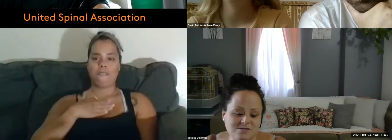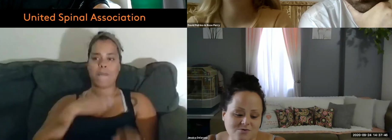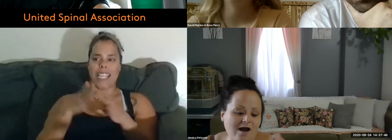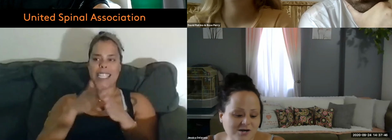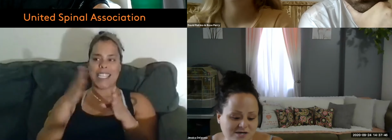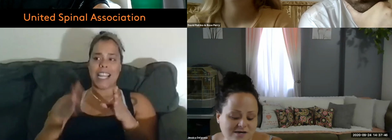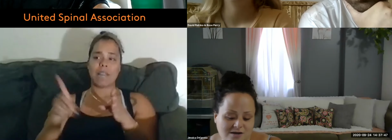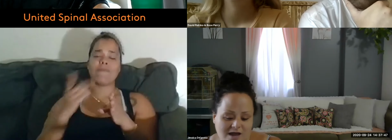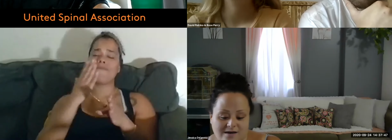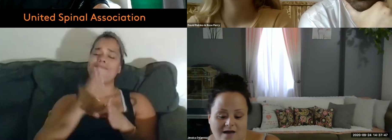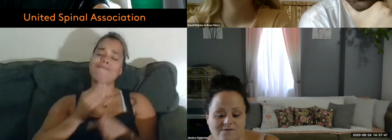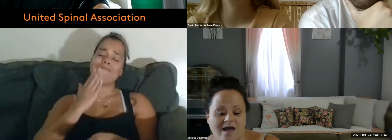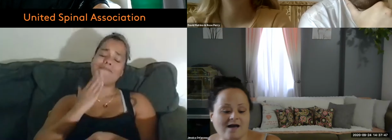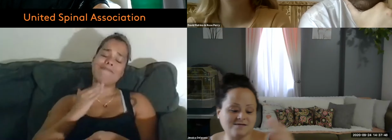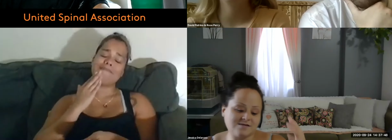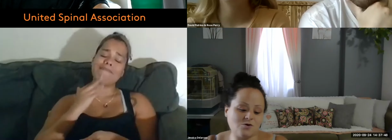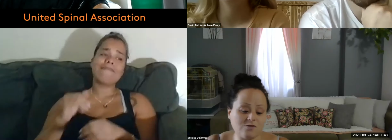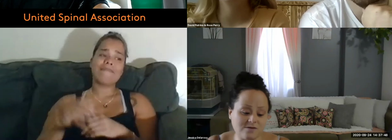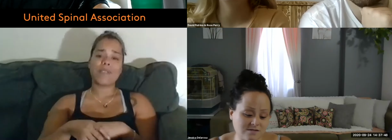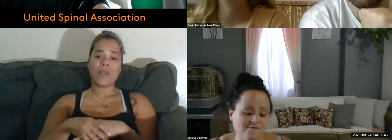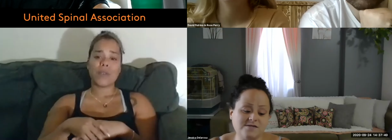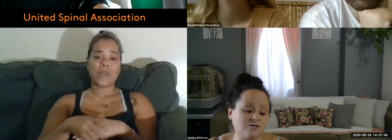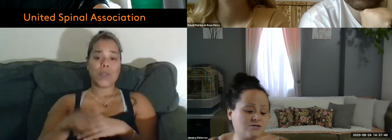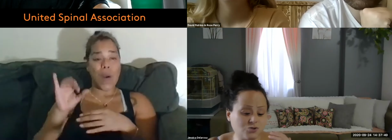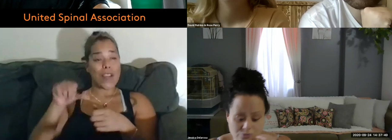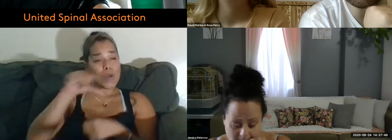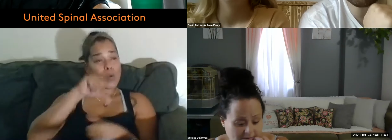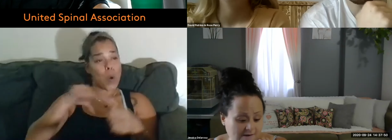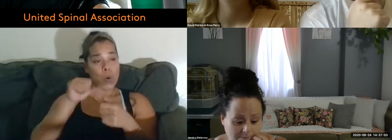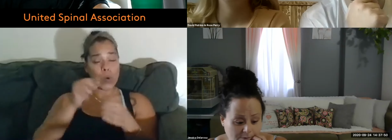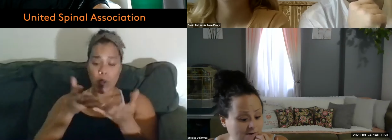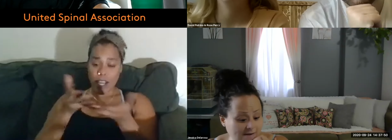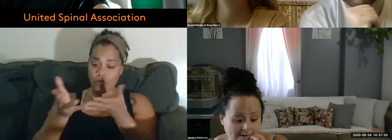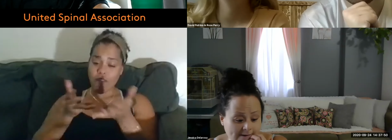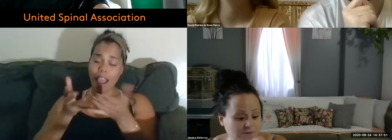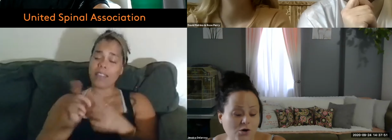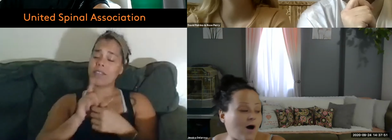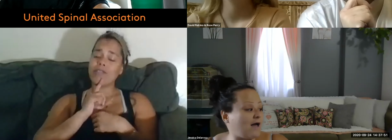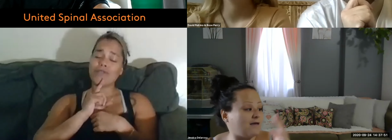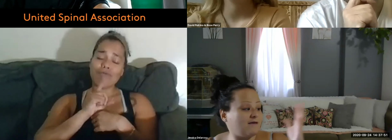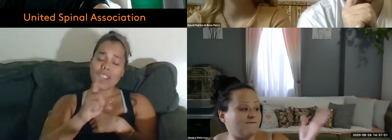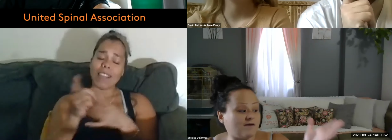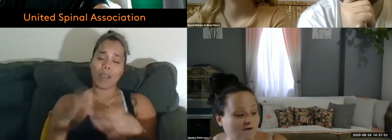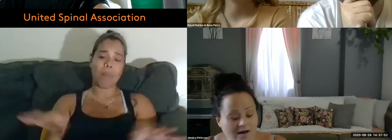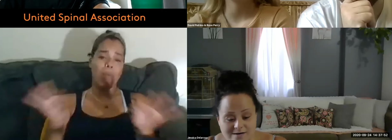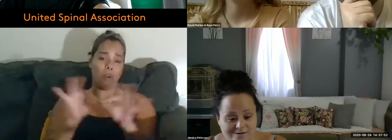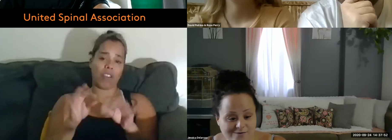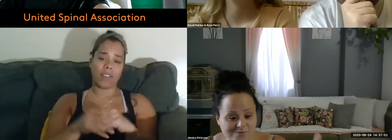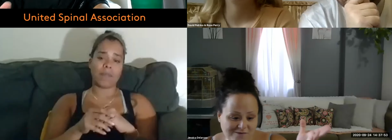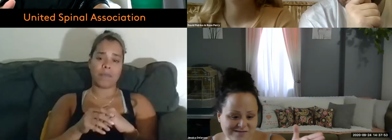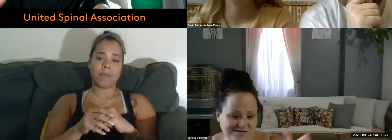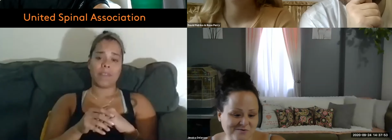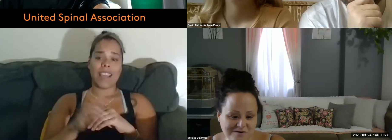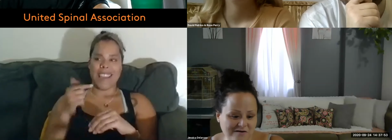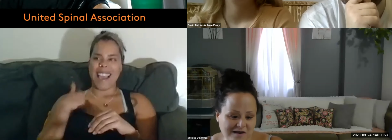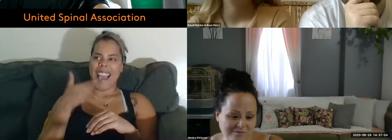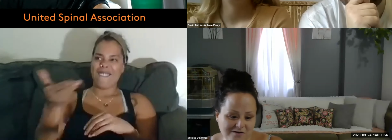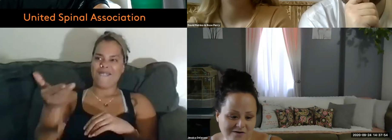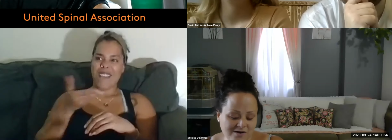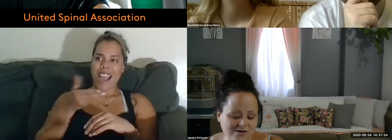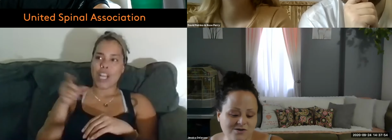social interaction and having access to all this stuff is extremely important. You know, I even invited her. We had dinner